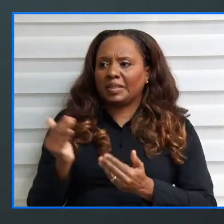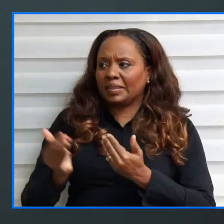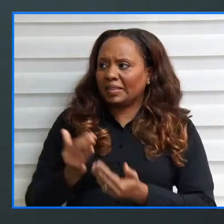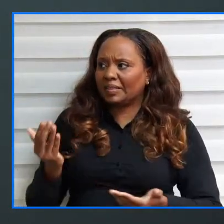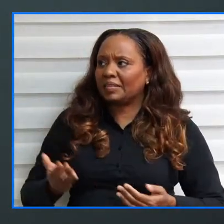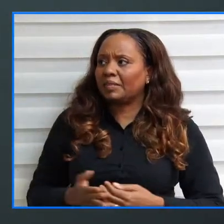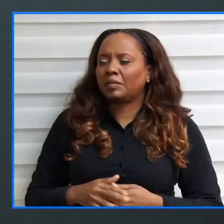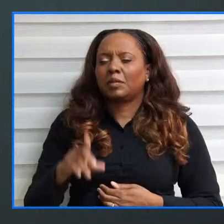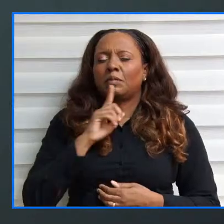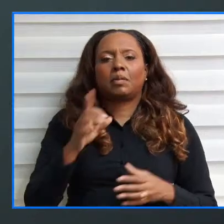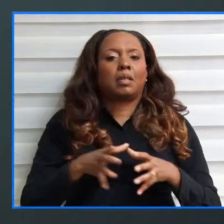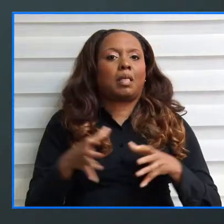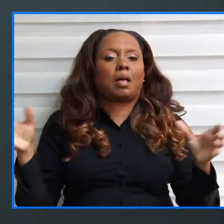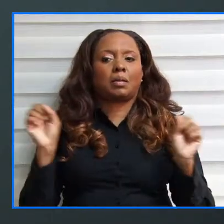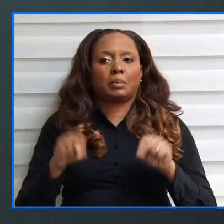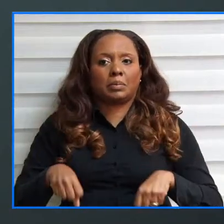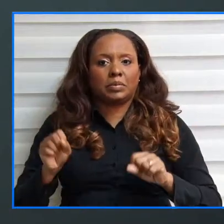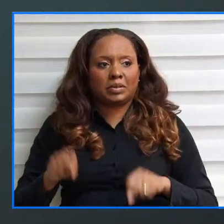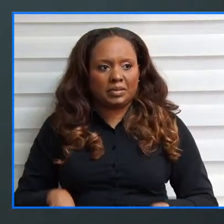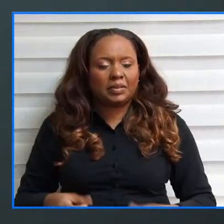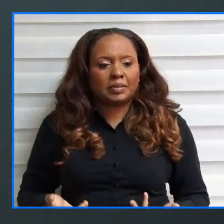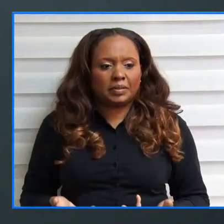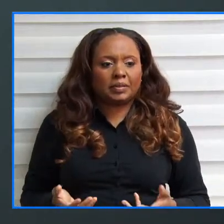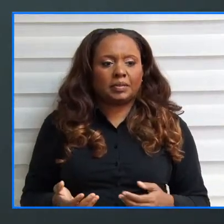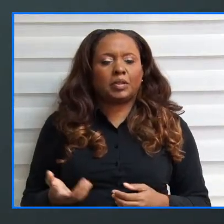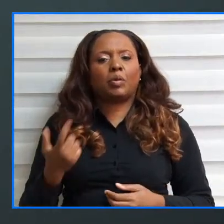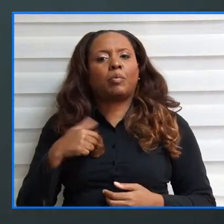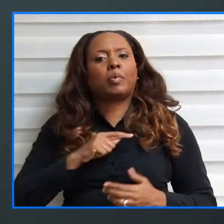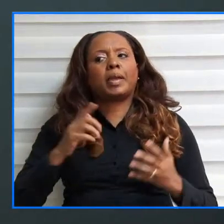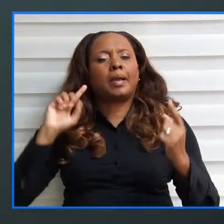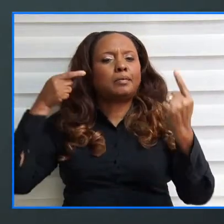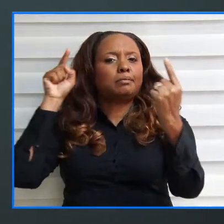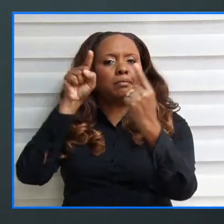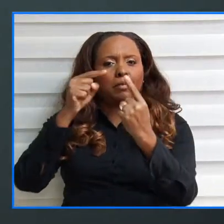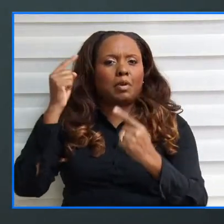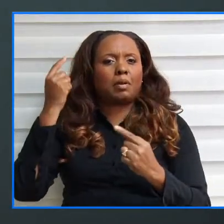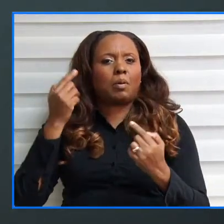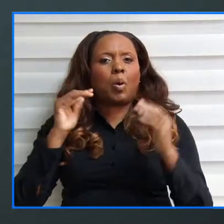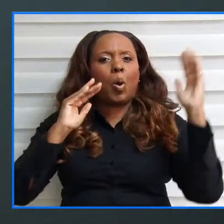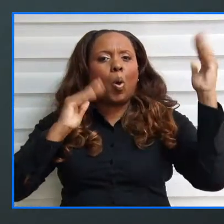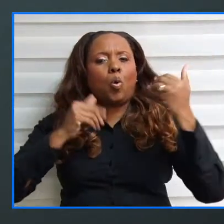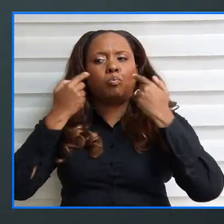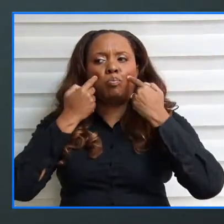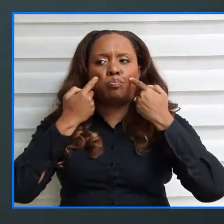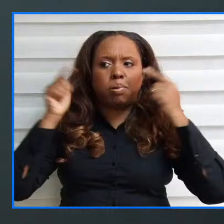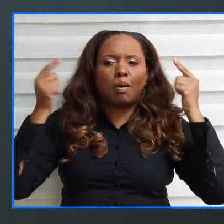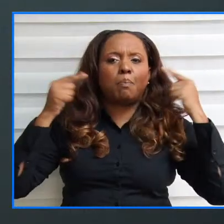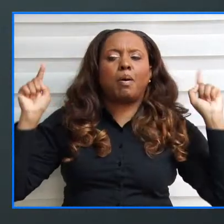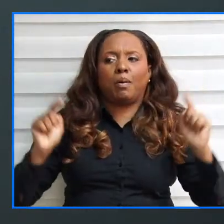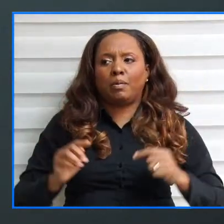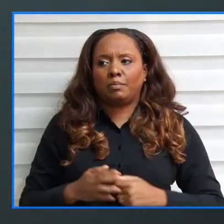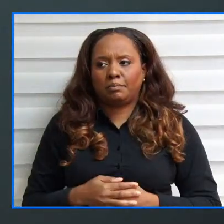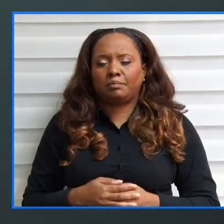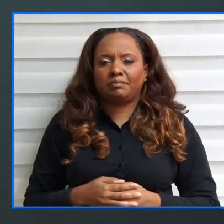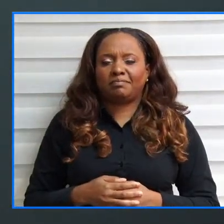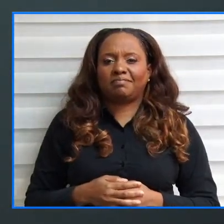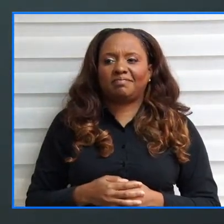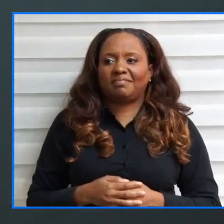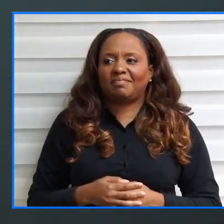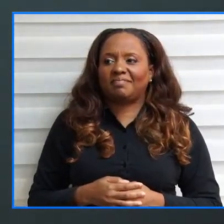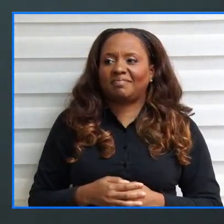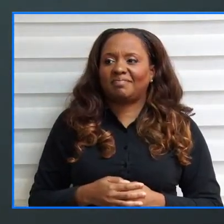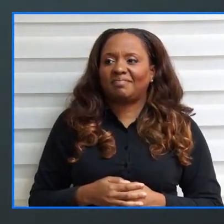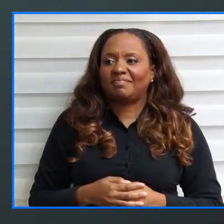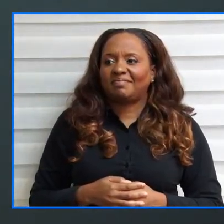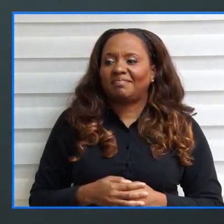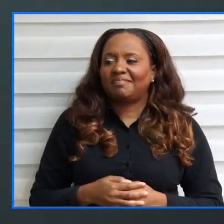huge potential, and that's what we are working to achieve and make this a reality. So there's no